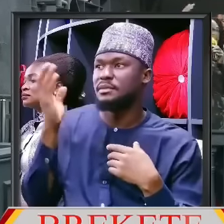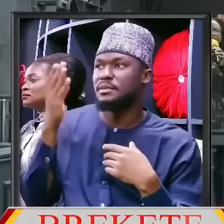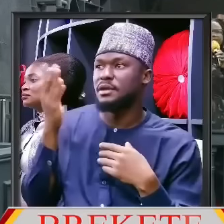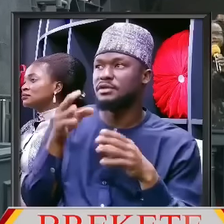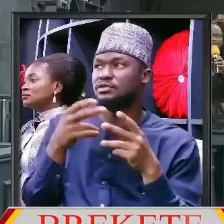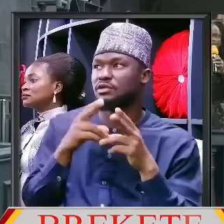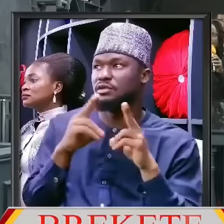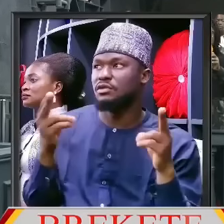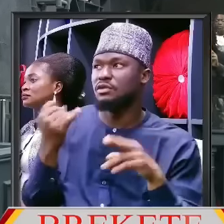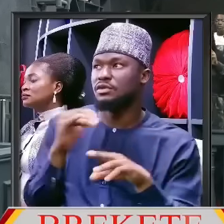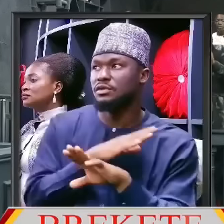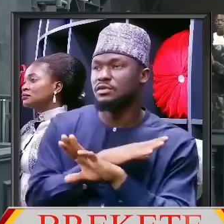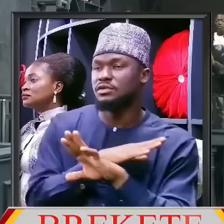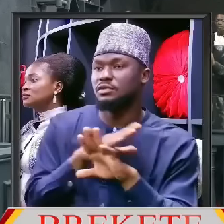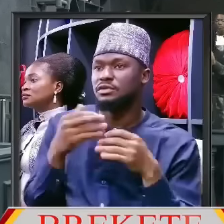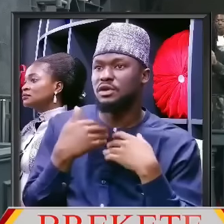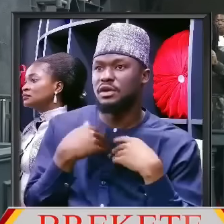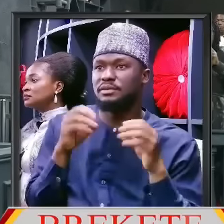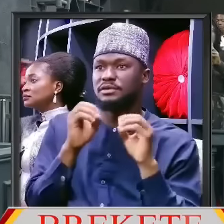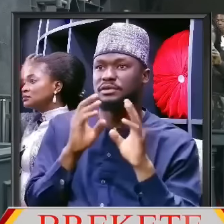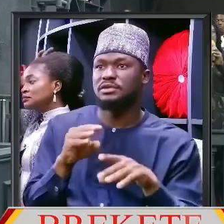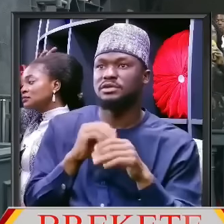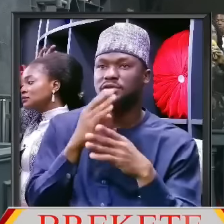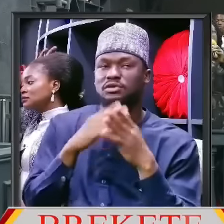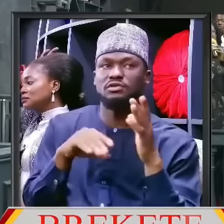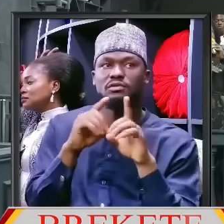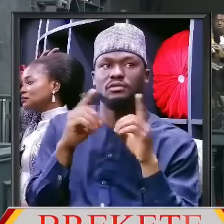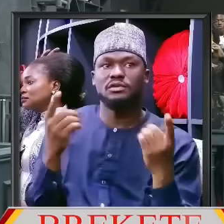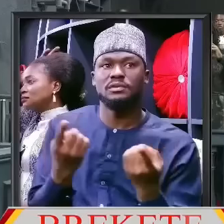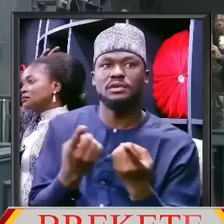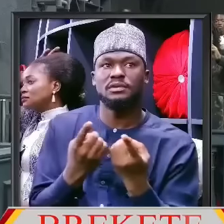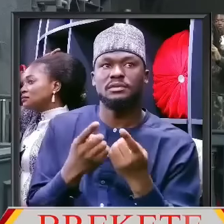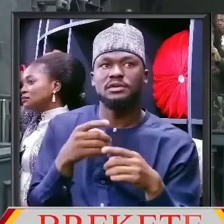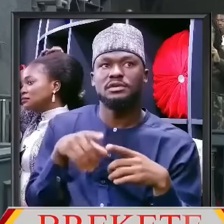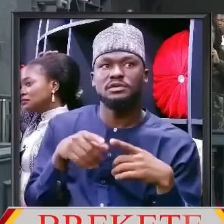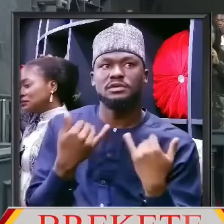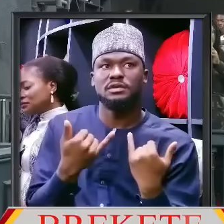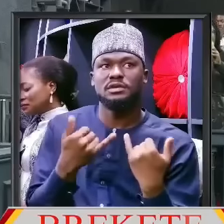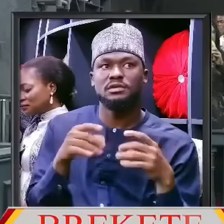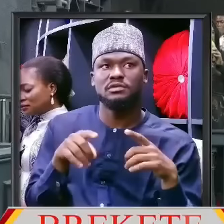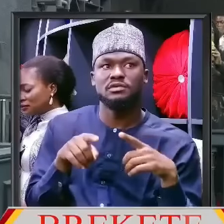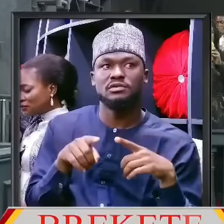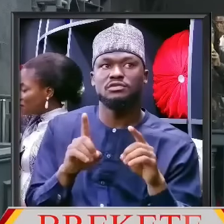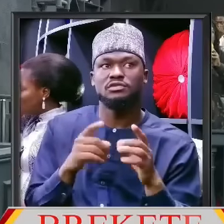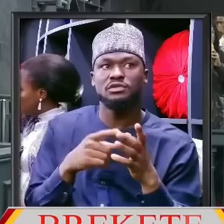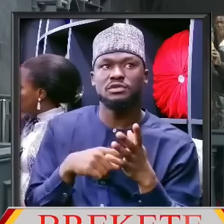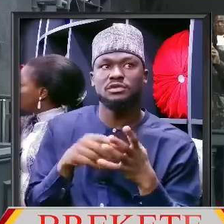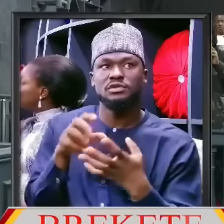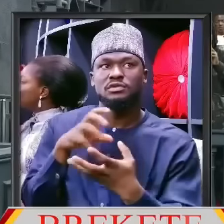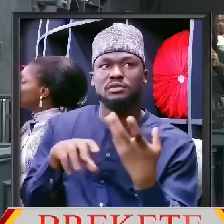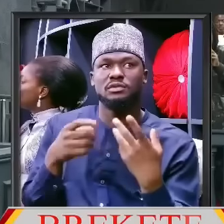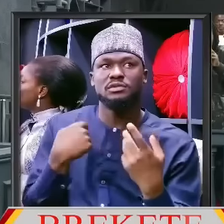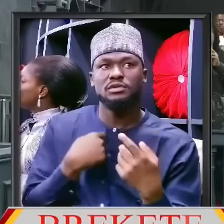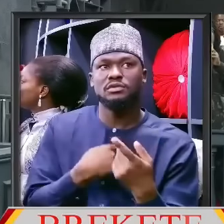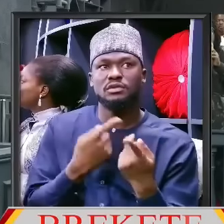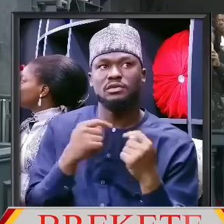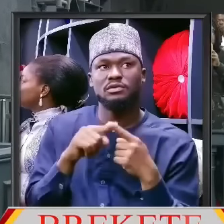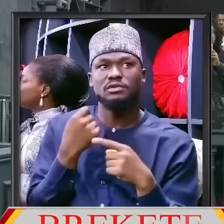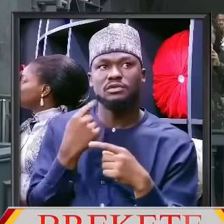They don't even get teachers for some departments. So now during this confusion, we can't find out